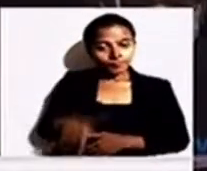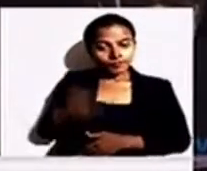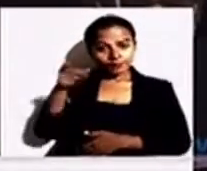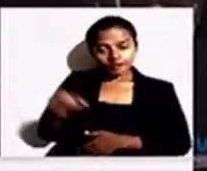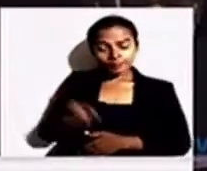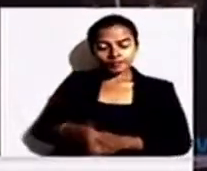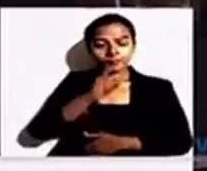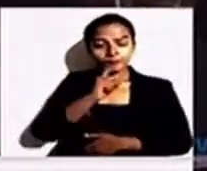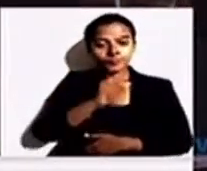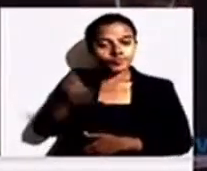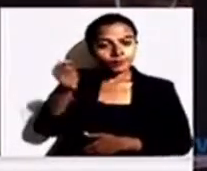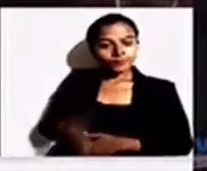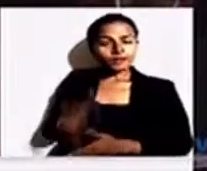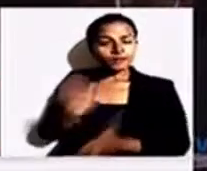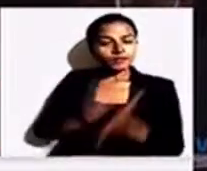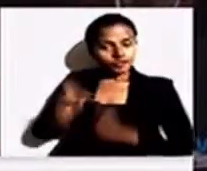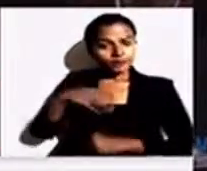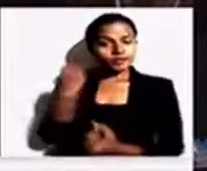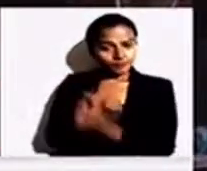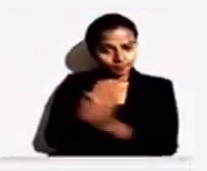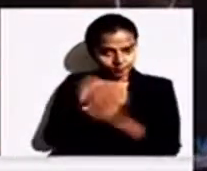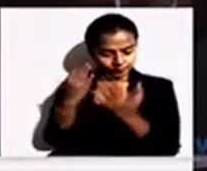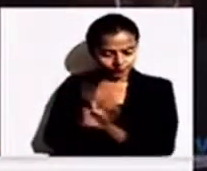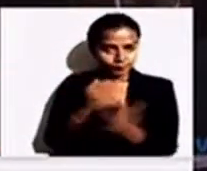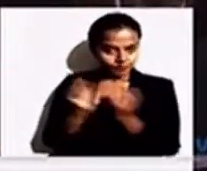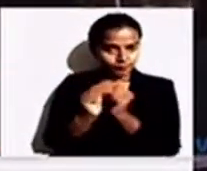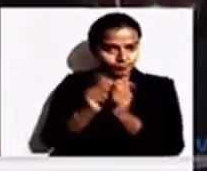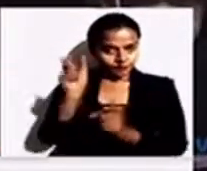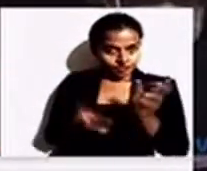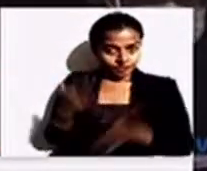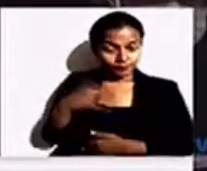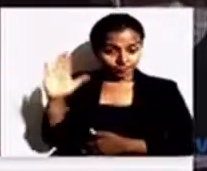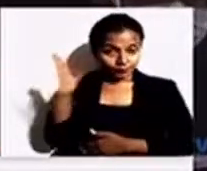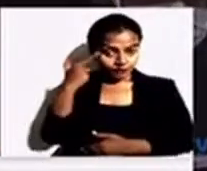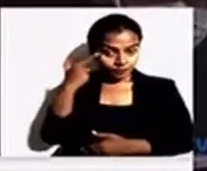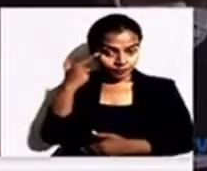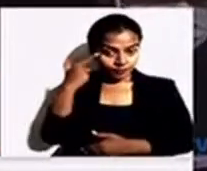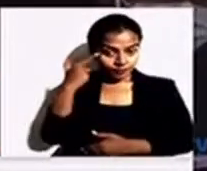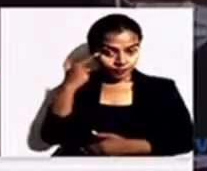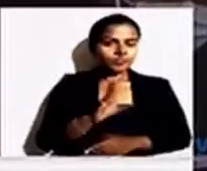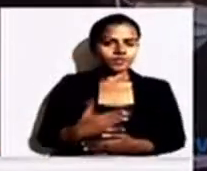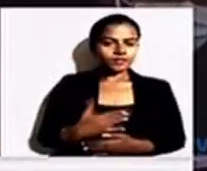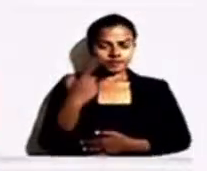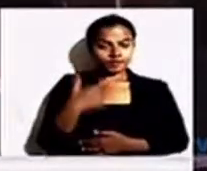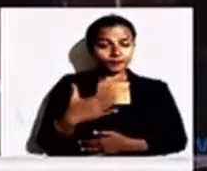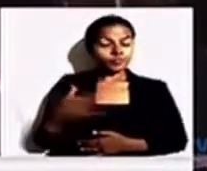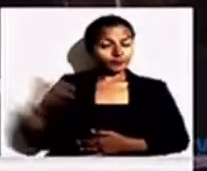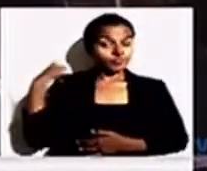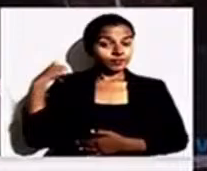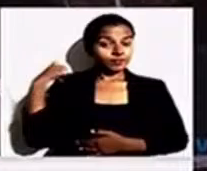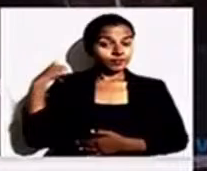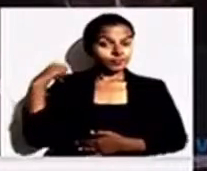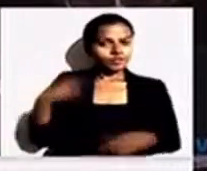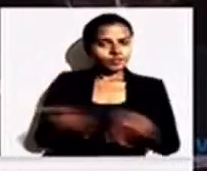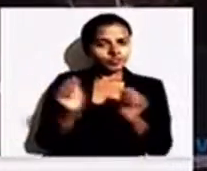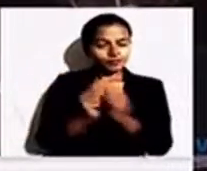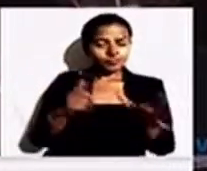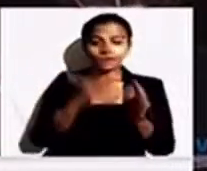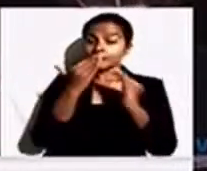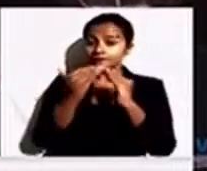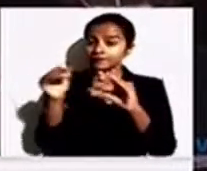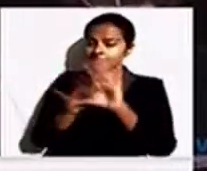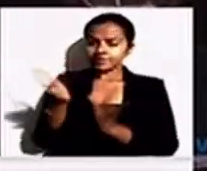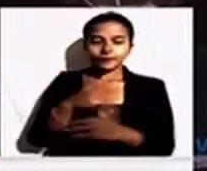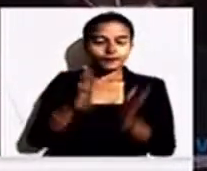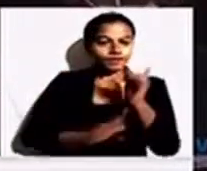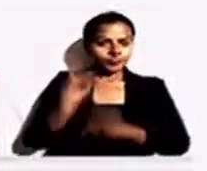police. Therefore, please draw special attention to this problem. When I was a cadet sergeant at Ananda College, the minister was a corporal. I am happy to